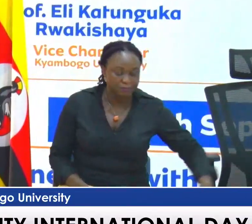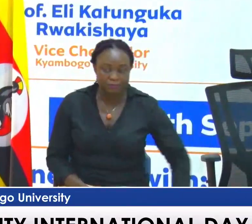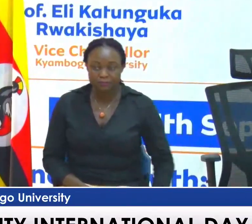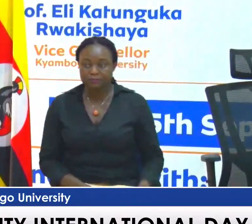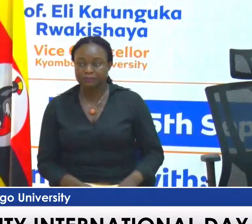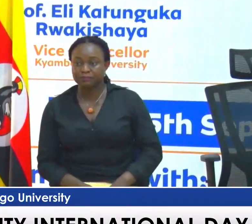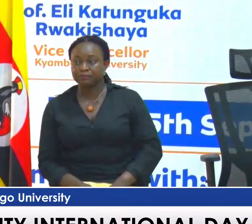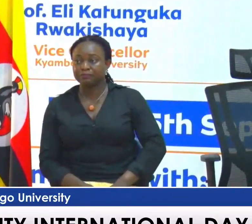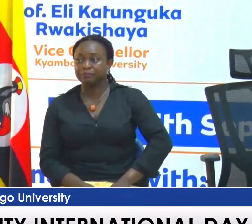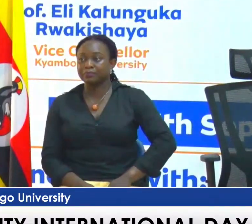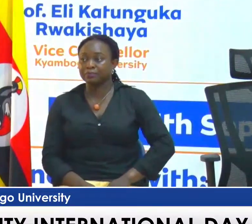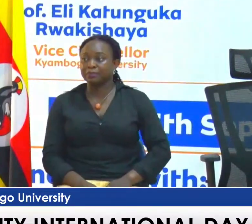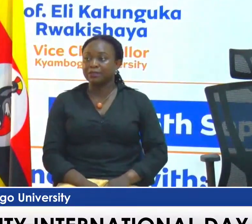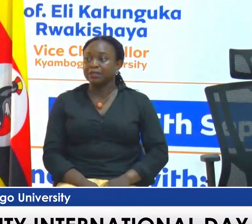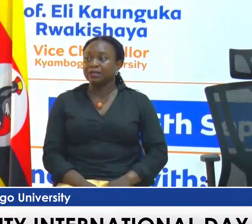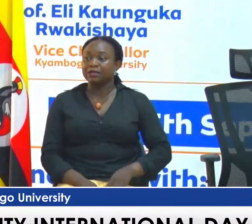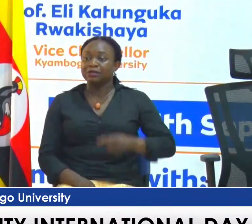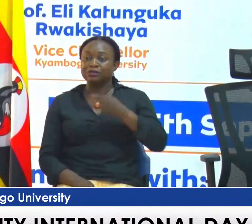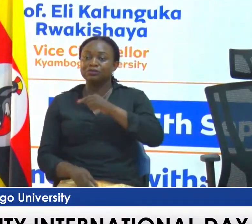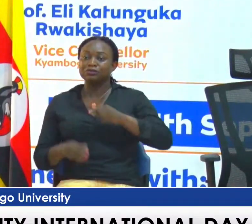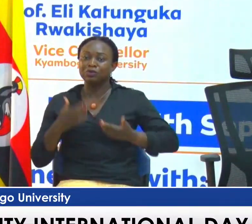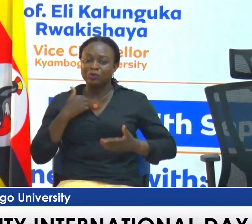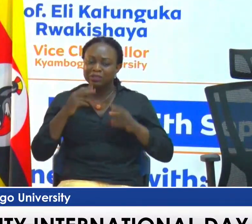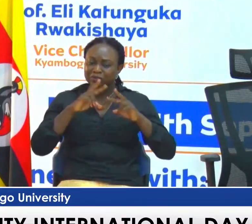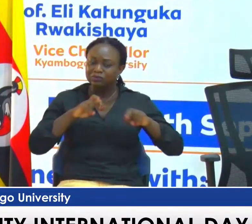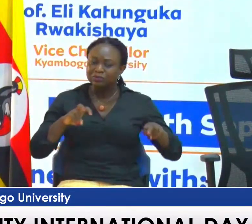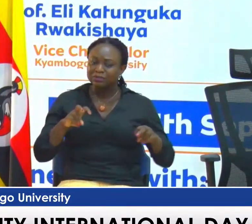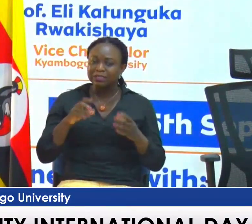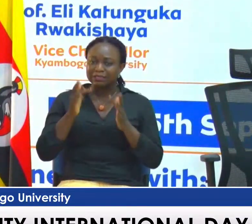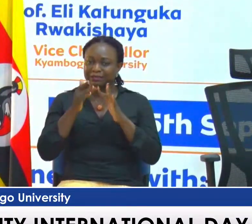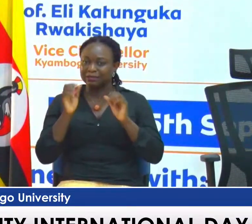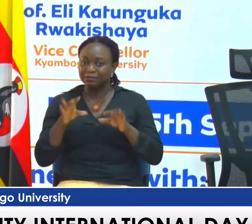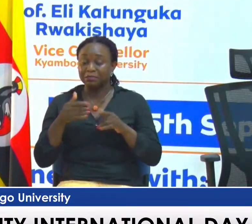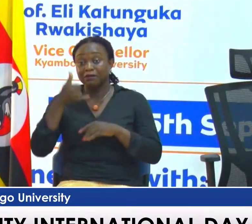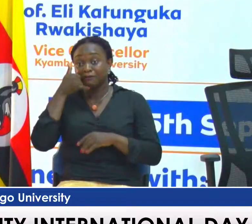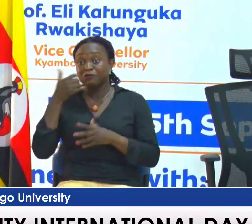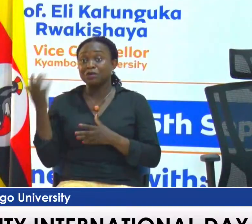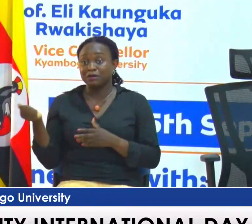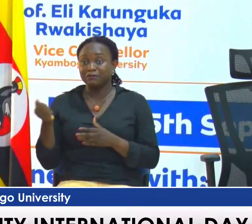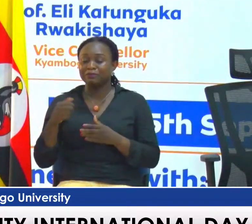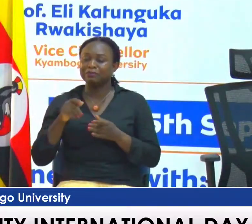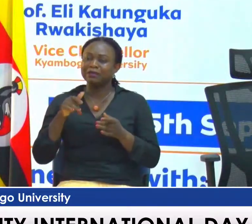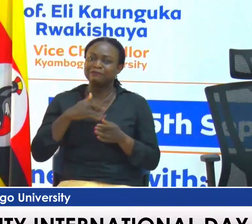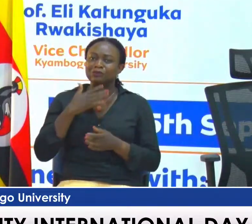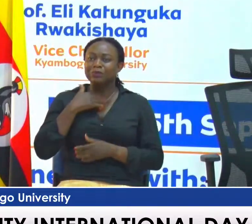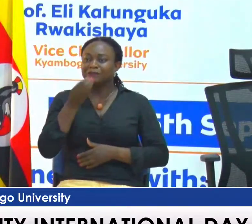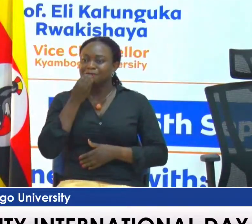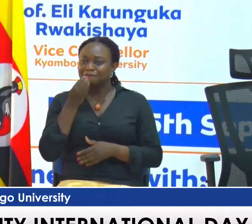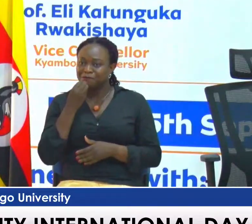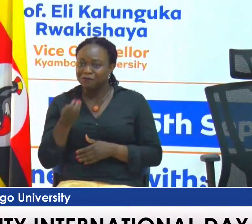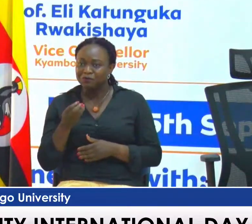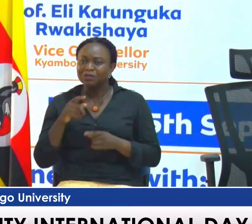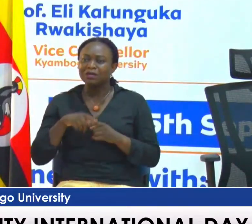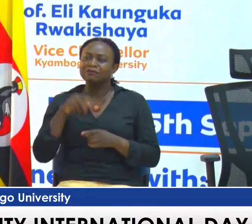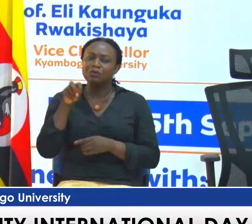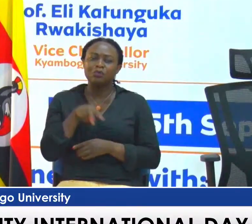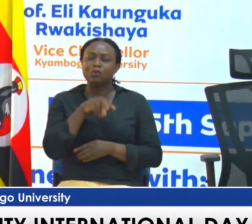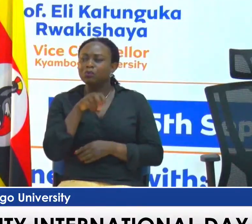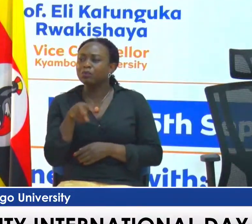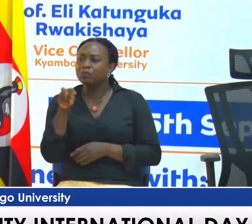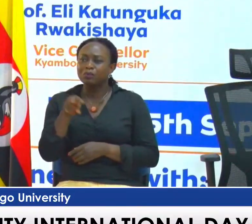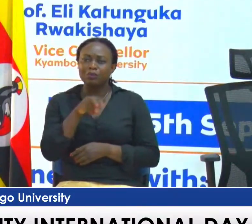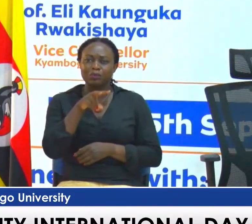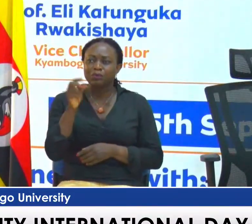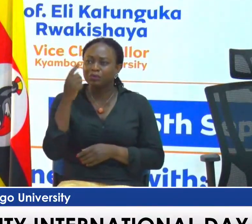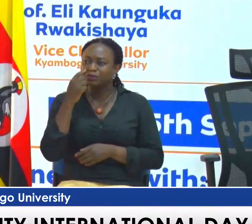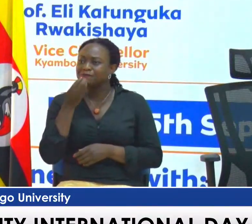So I didn't want to go to surf the internet. I had my phone, but I wanted to eat. Until after walking for a long time, I did not find where